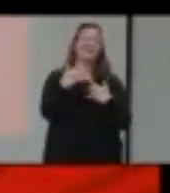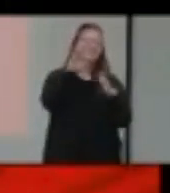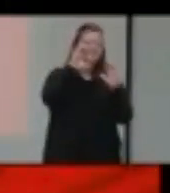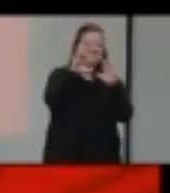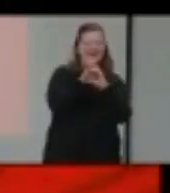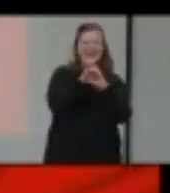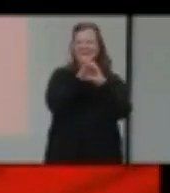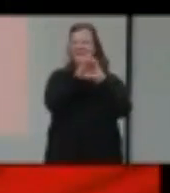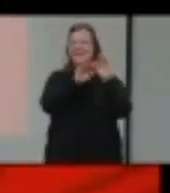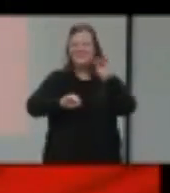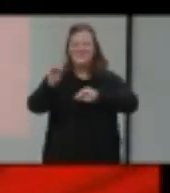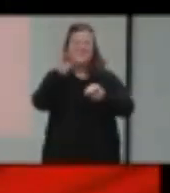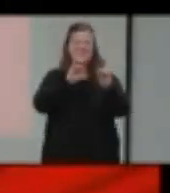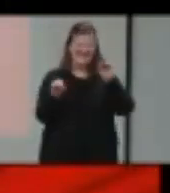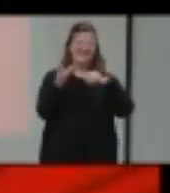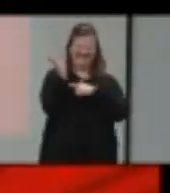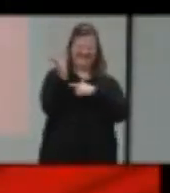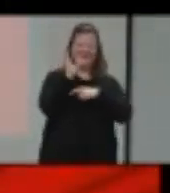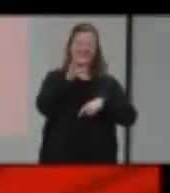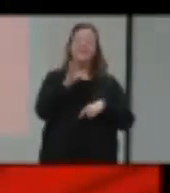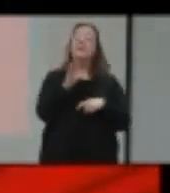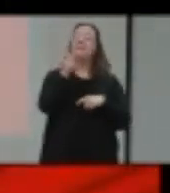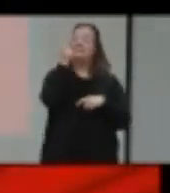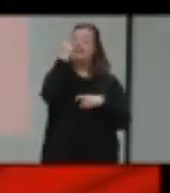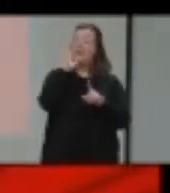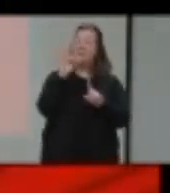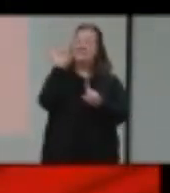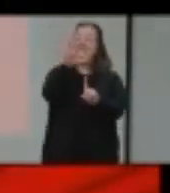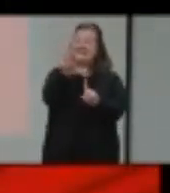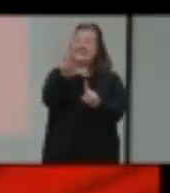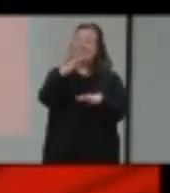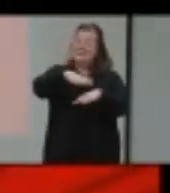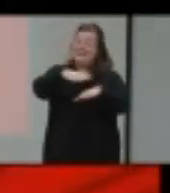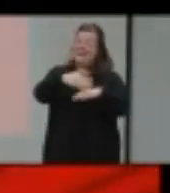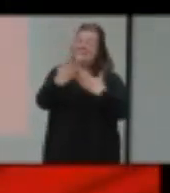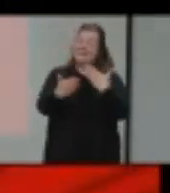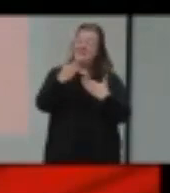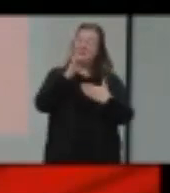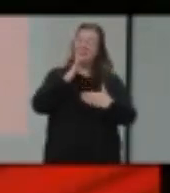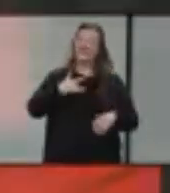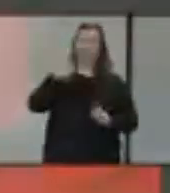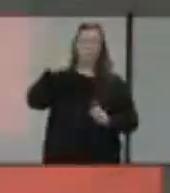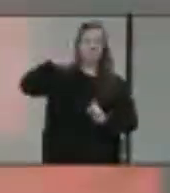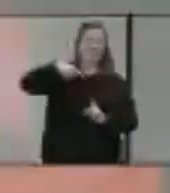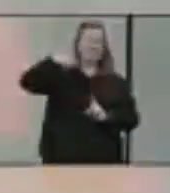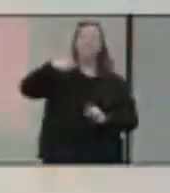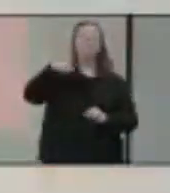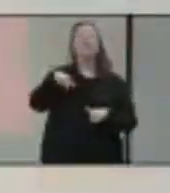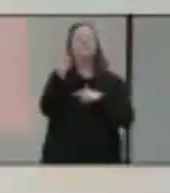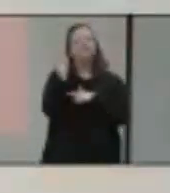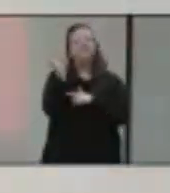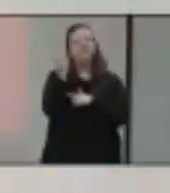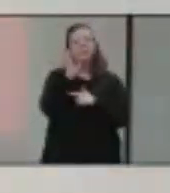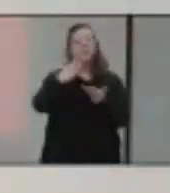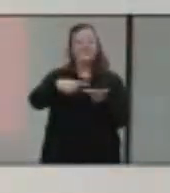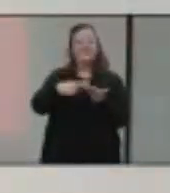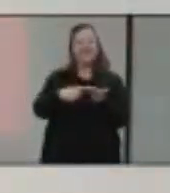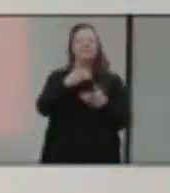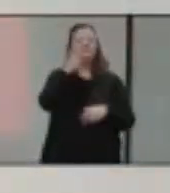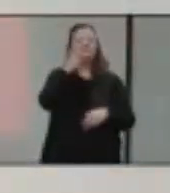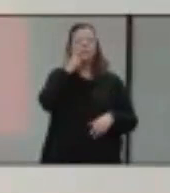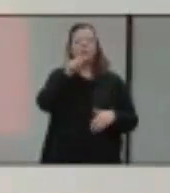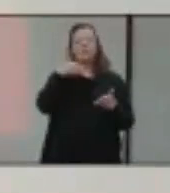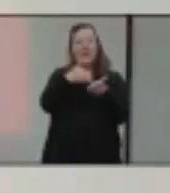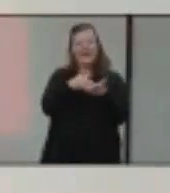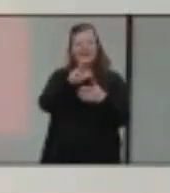animation. I do want to give this trigger warning though. As we go through this presentation, there's going to be discussions of racism.